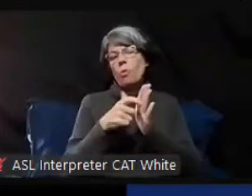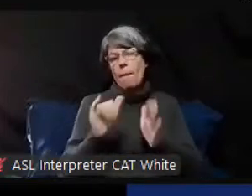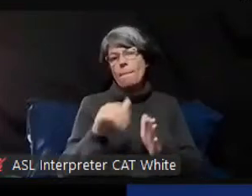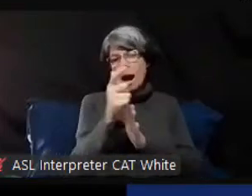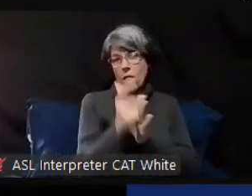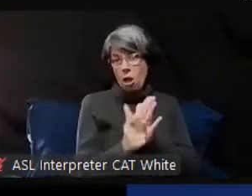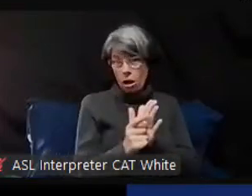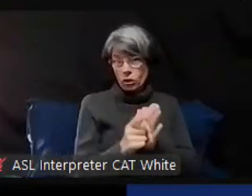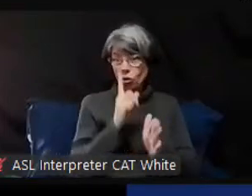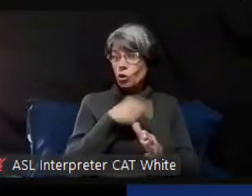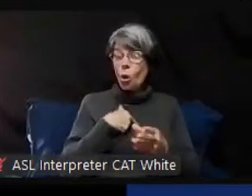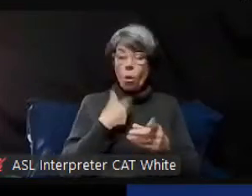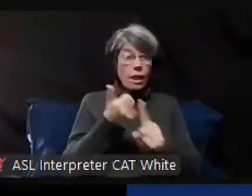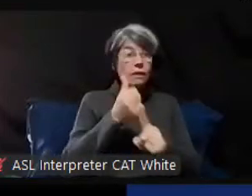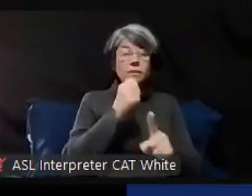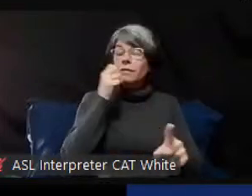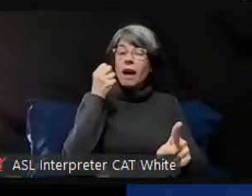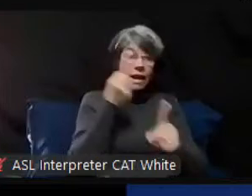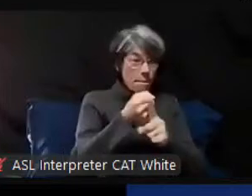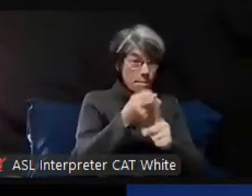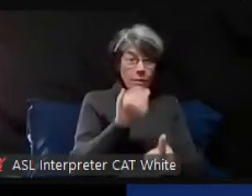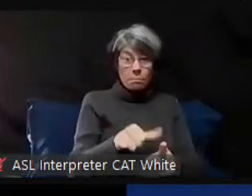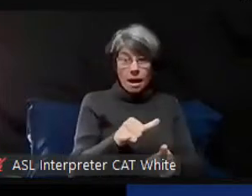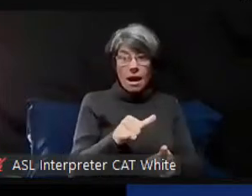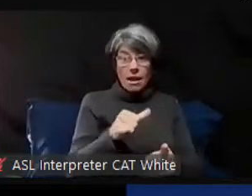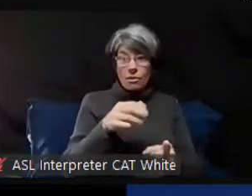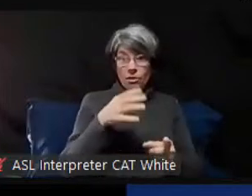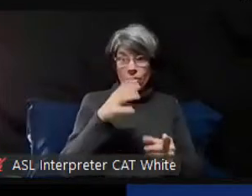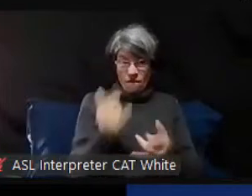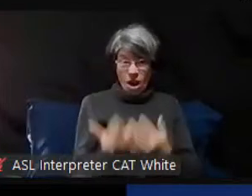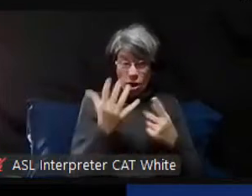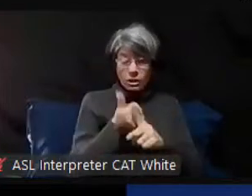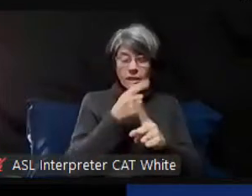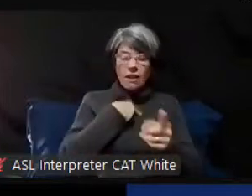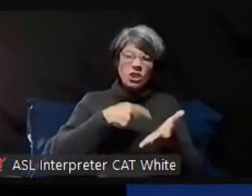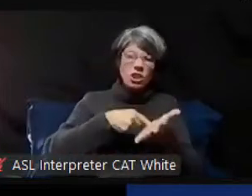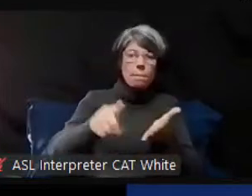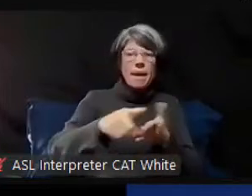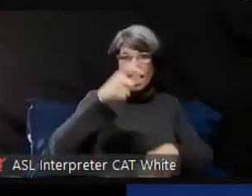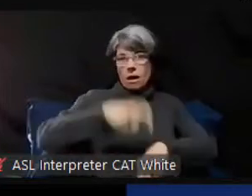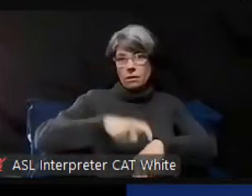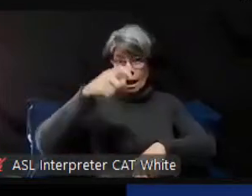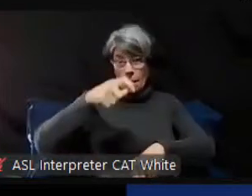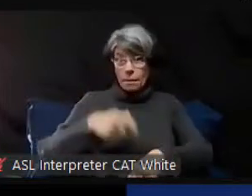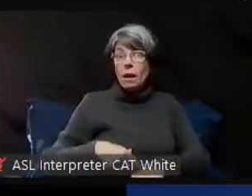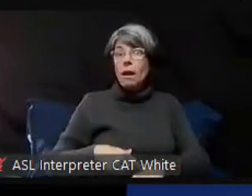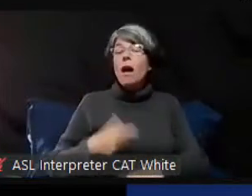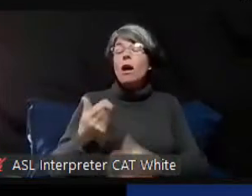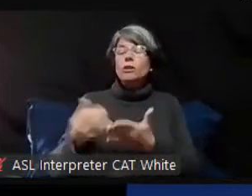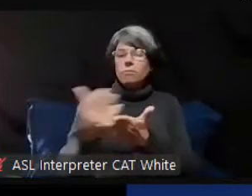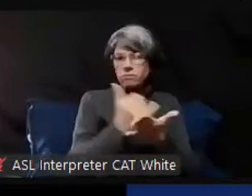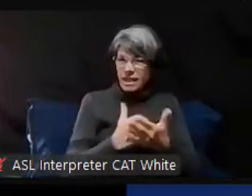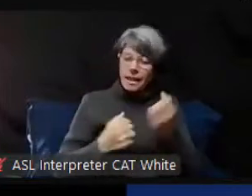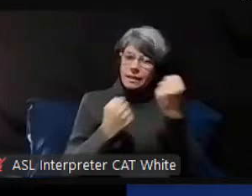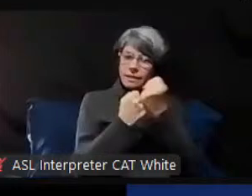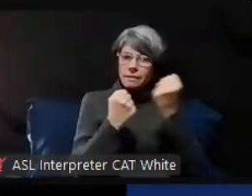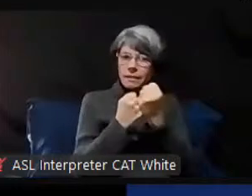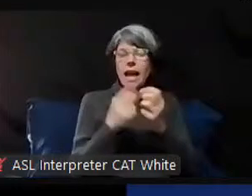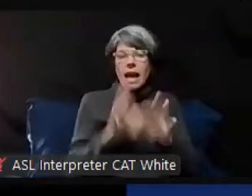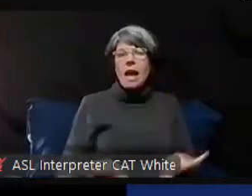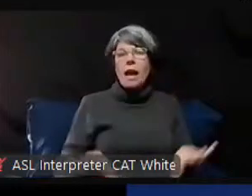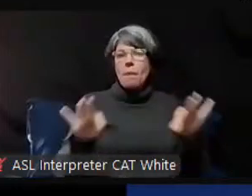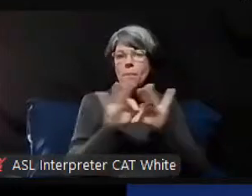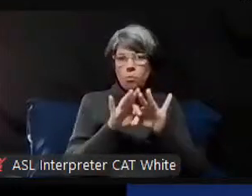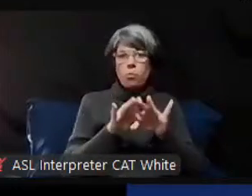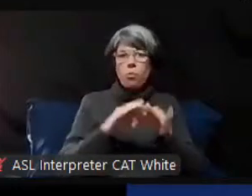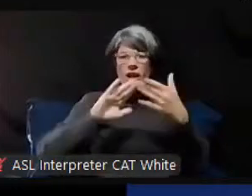owners that were not impacted by the wildfires should pay their property taxes on time. Property tax revenue supports essential community services.